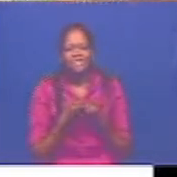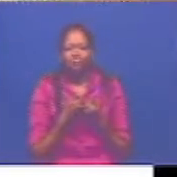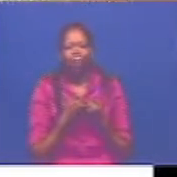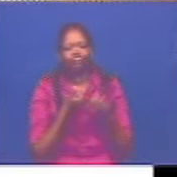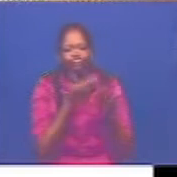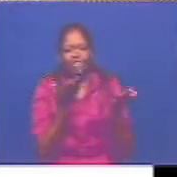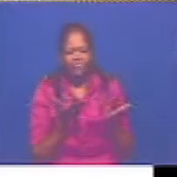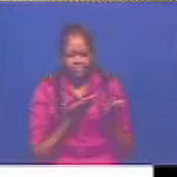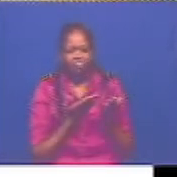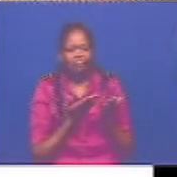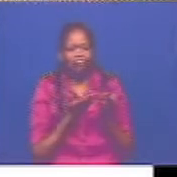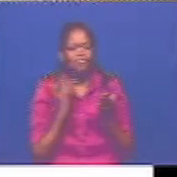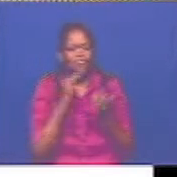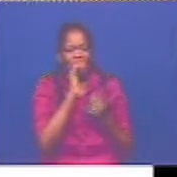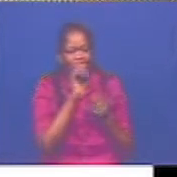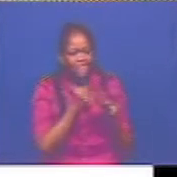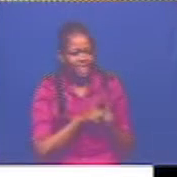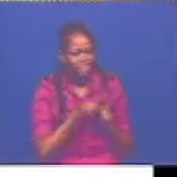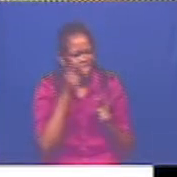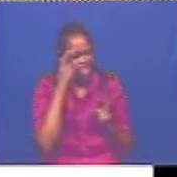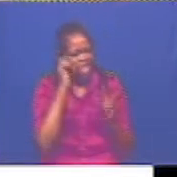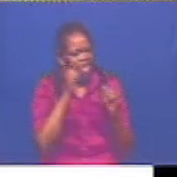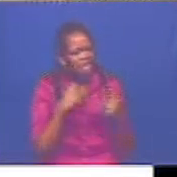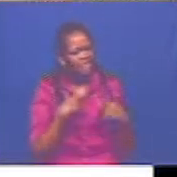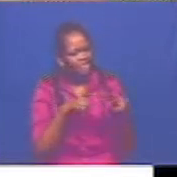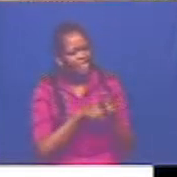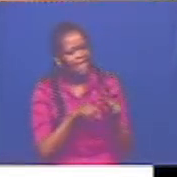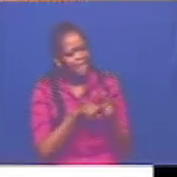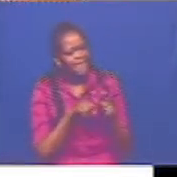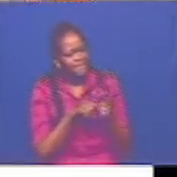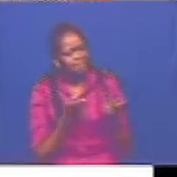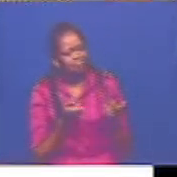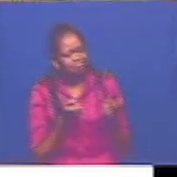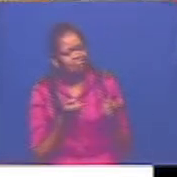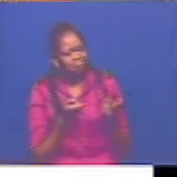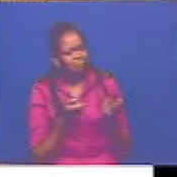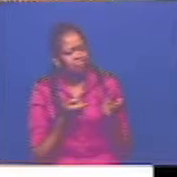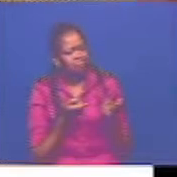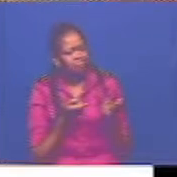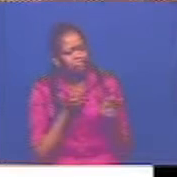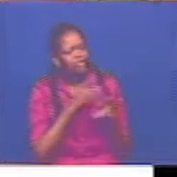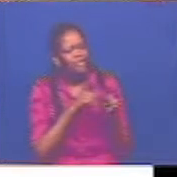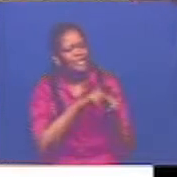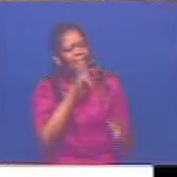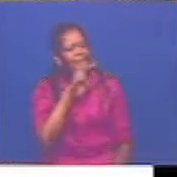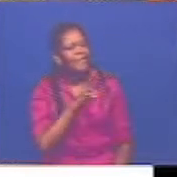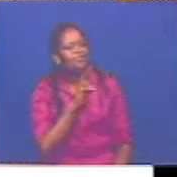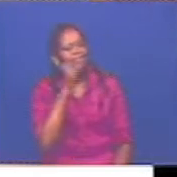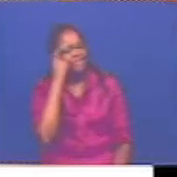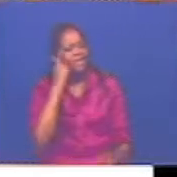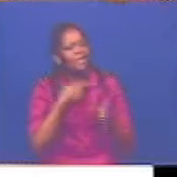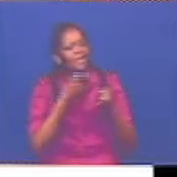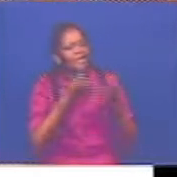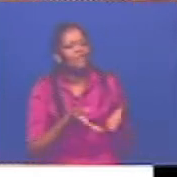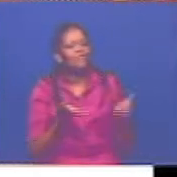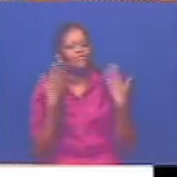and I asked you this earlier, is do you guys think you can have the same amount of longevity as this guy? You think about that, but in the meantime,